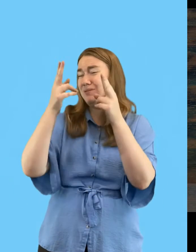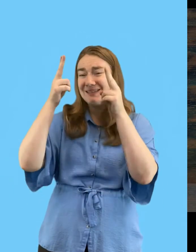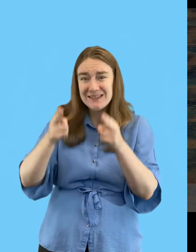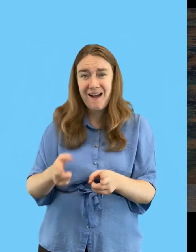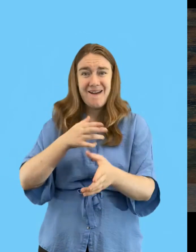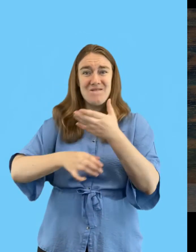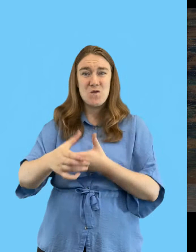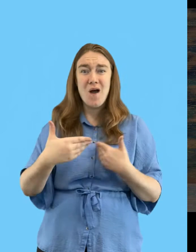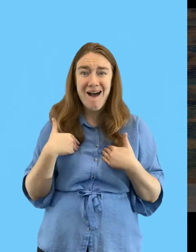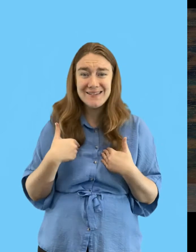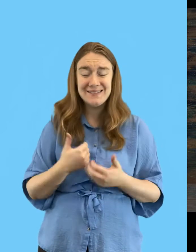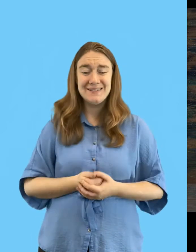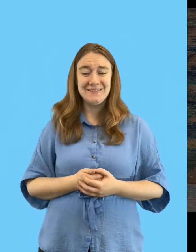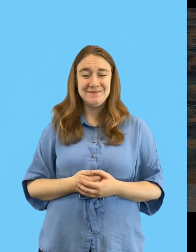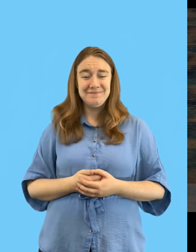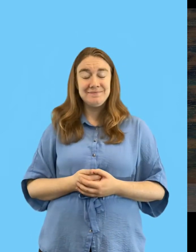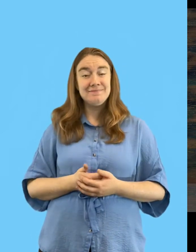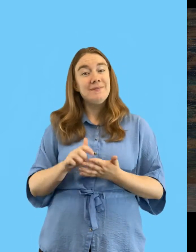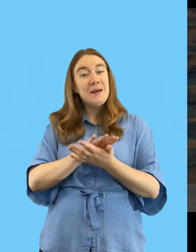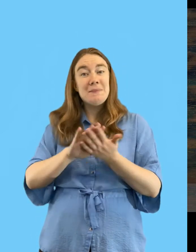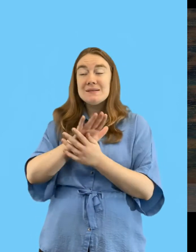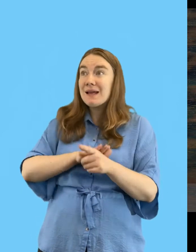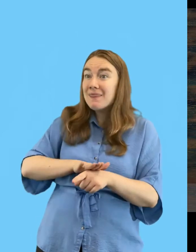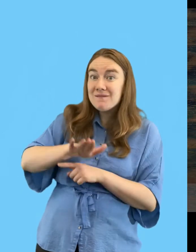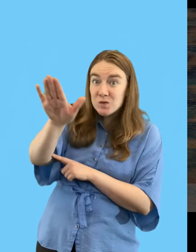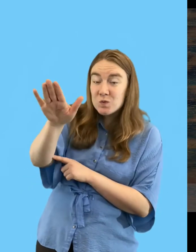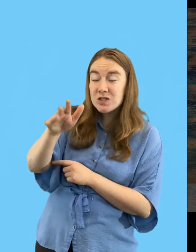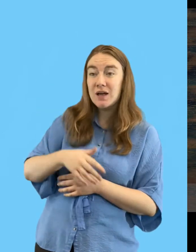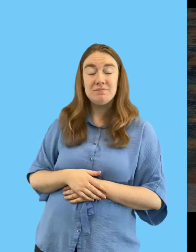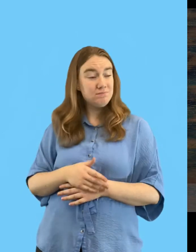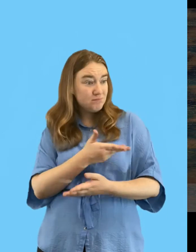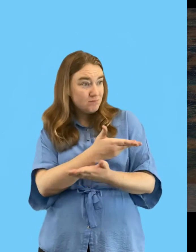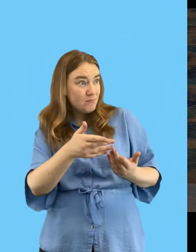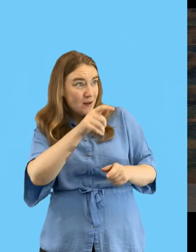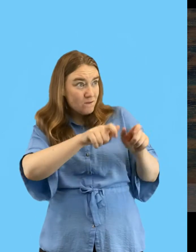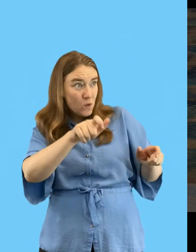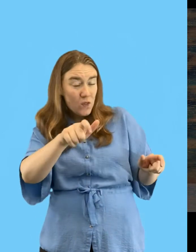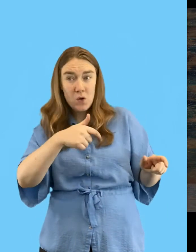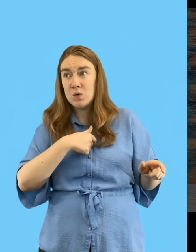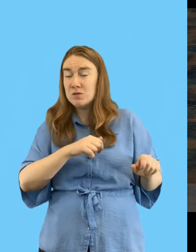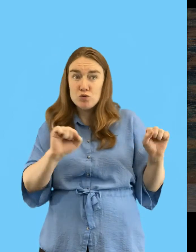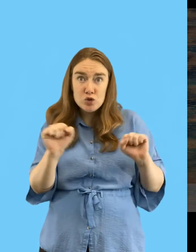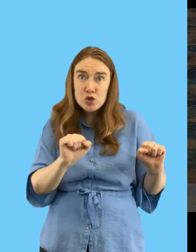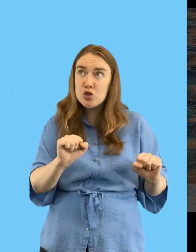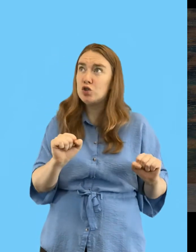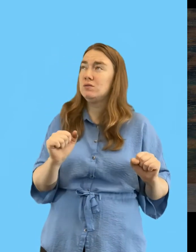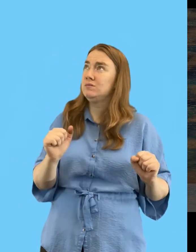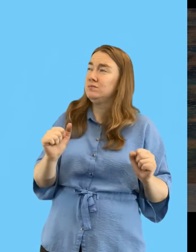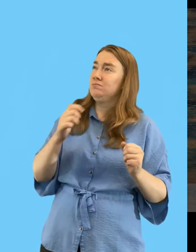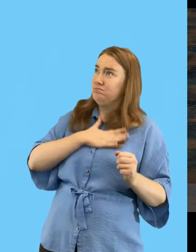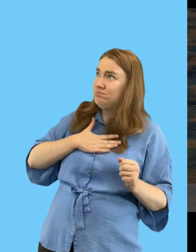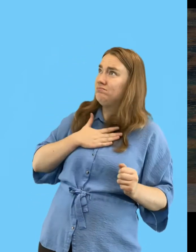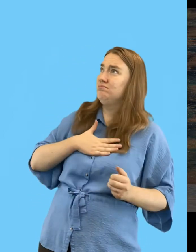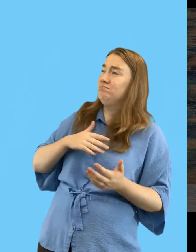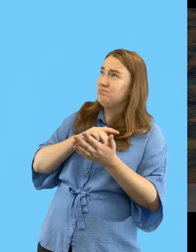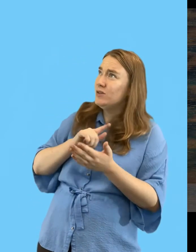And one day in the future, for those that have not settled up with Jesus by trusting in him, one day in